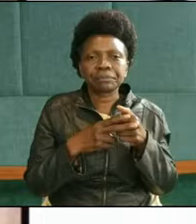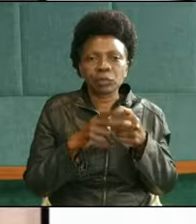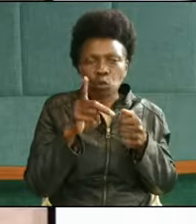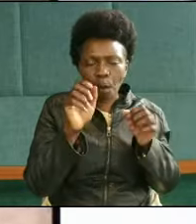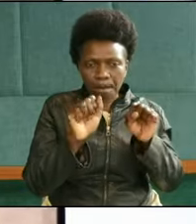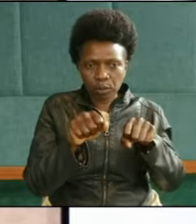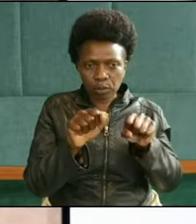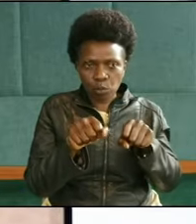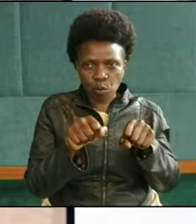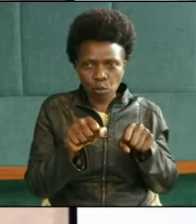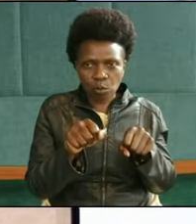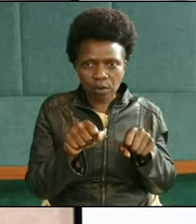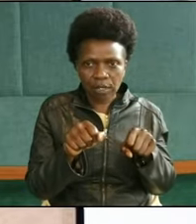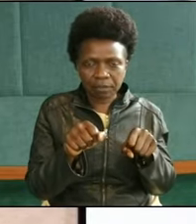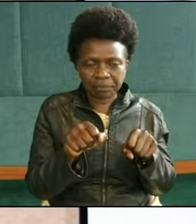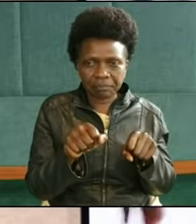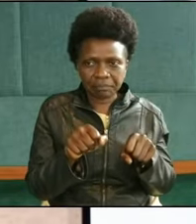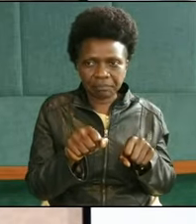you can